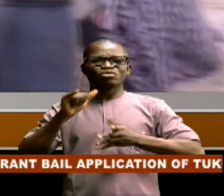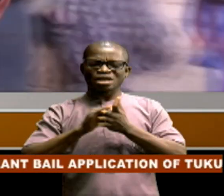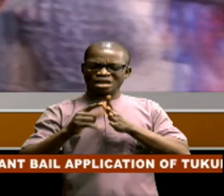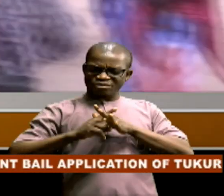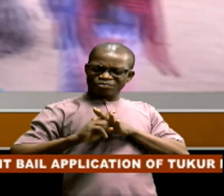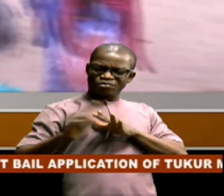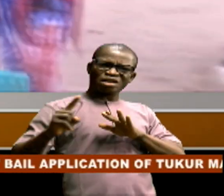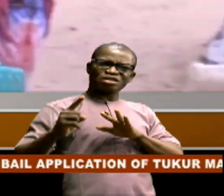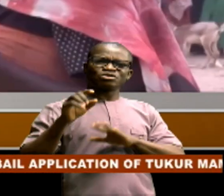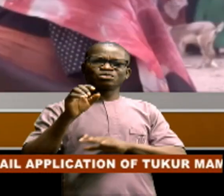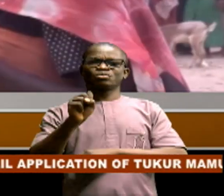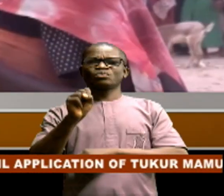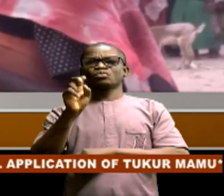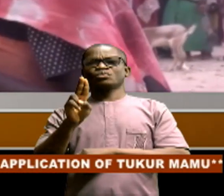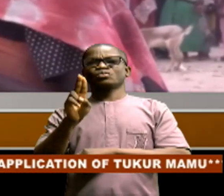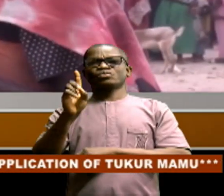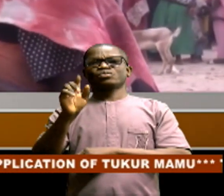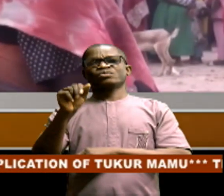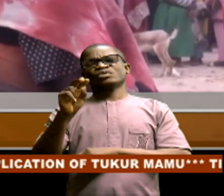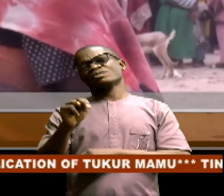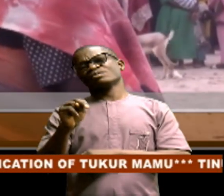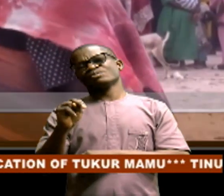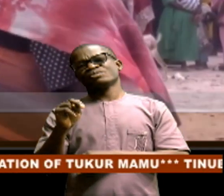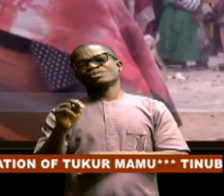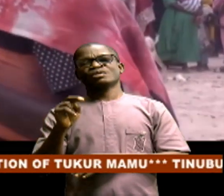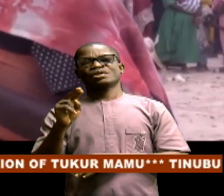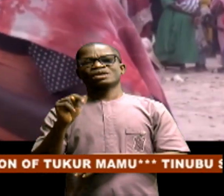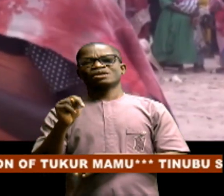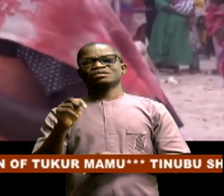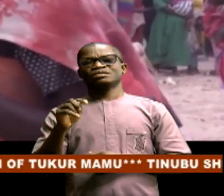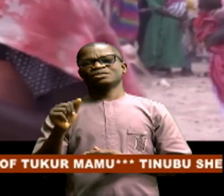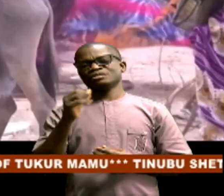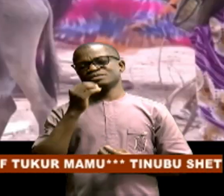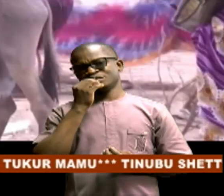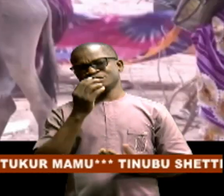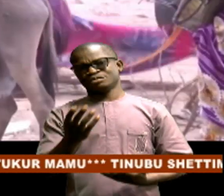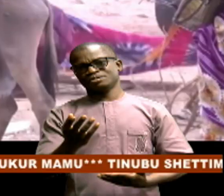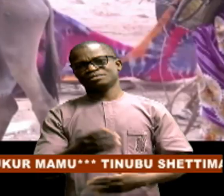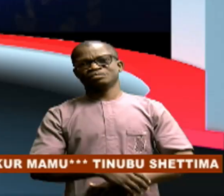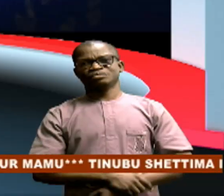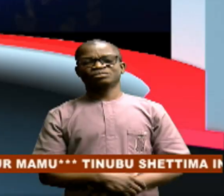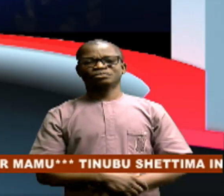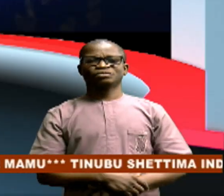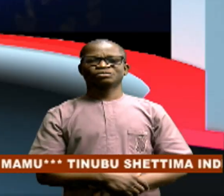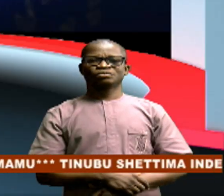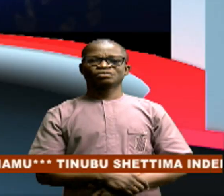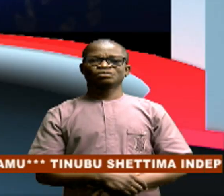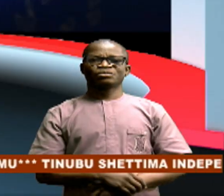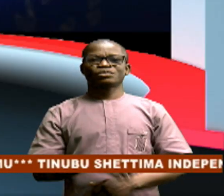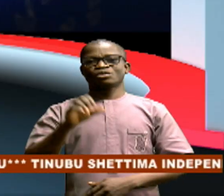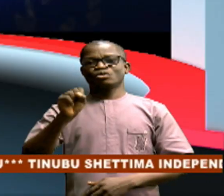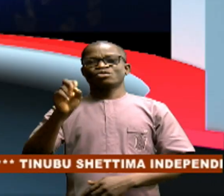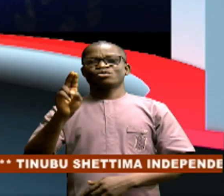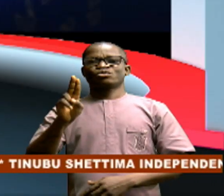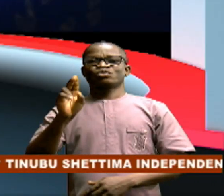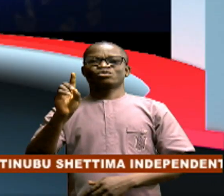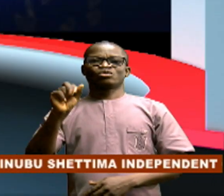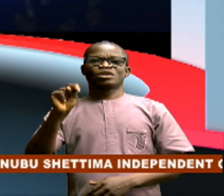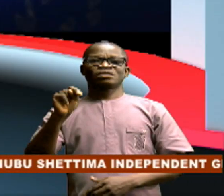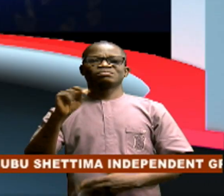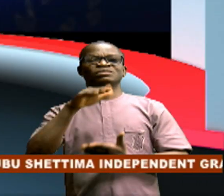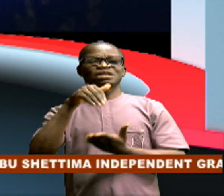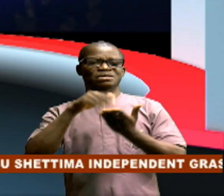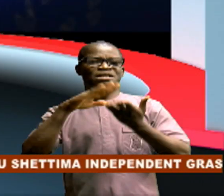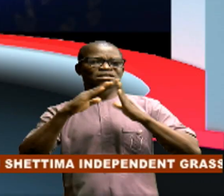in Sudan. Adebola Brooksley Sunday, NTA News. The Sudanese capital, Khartoum, is